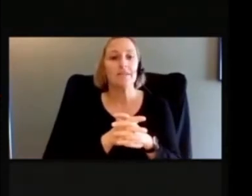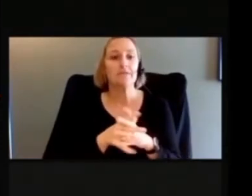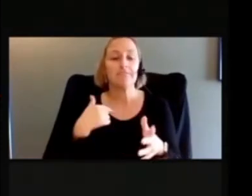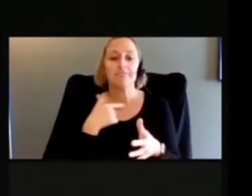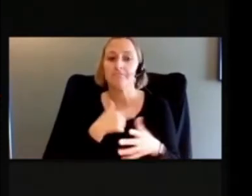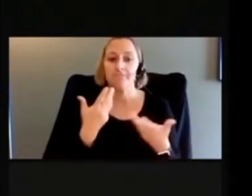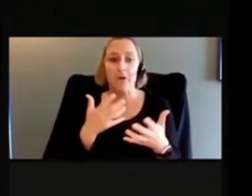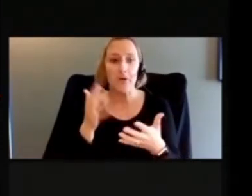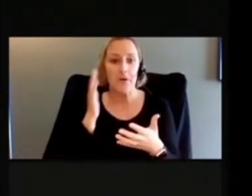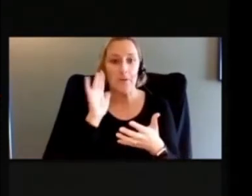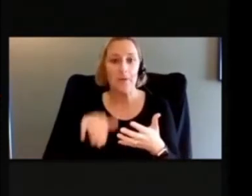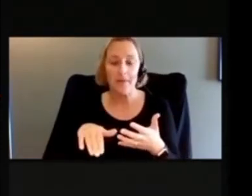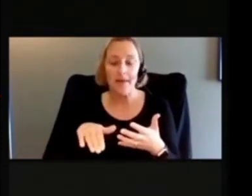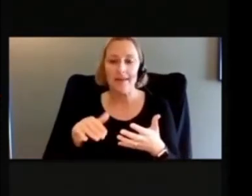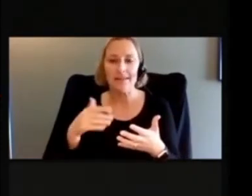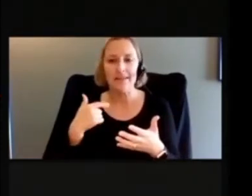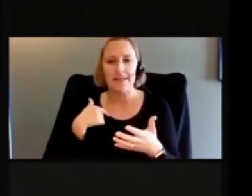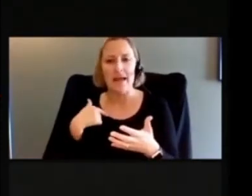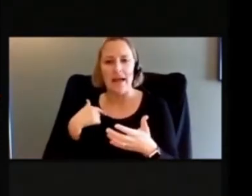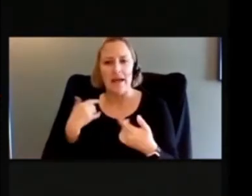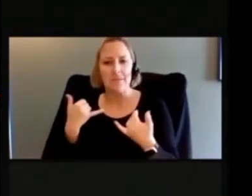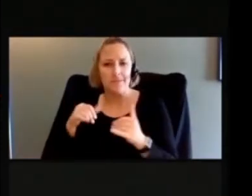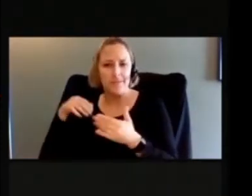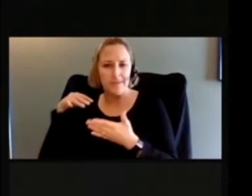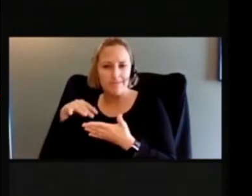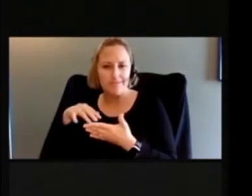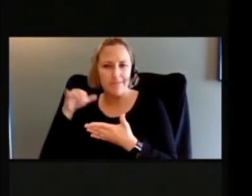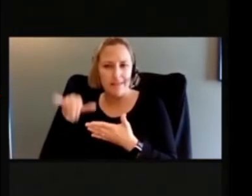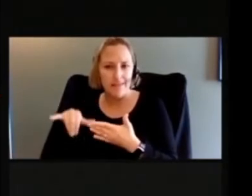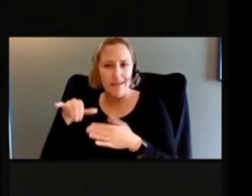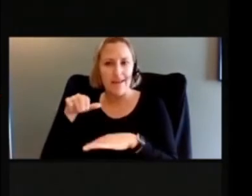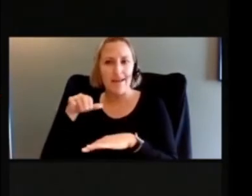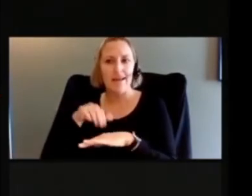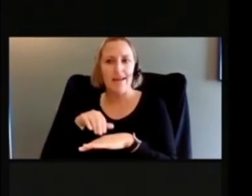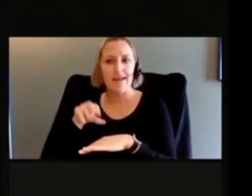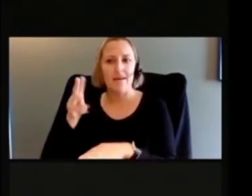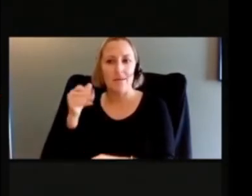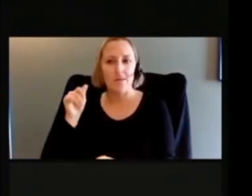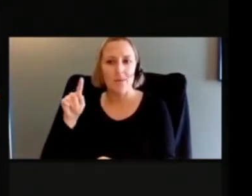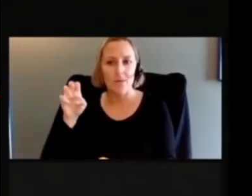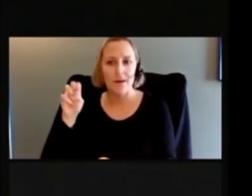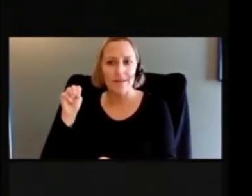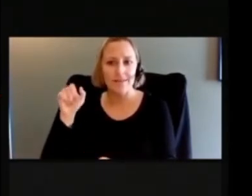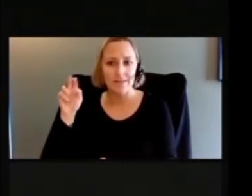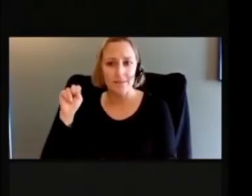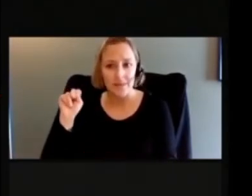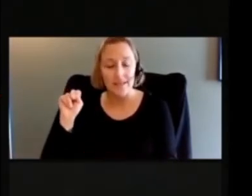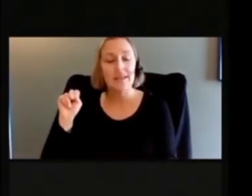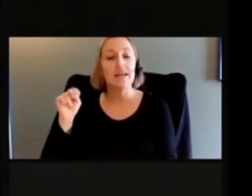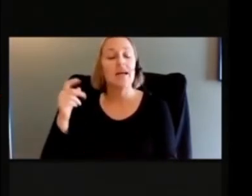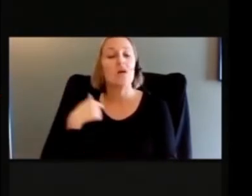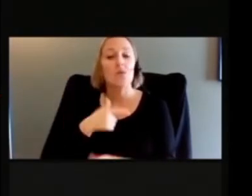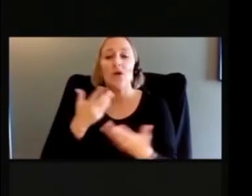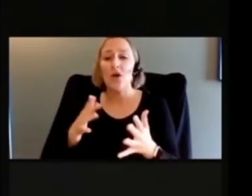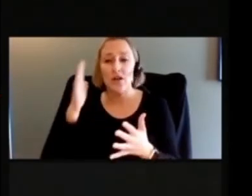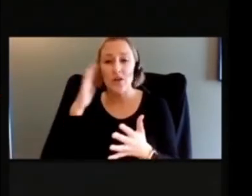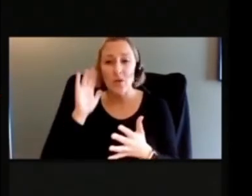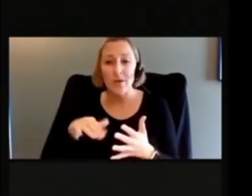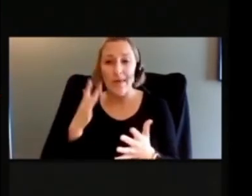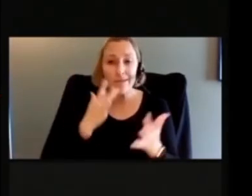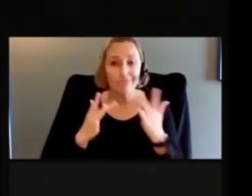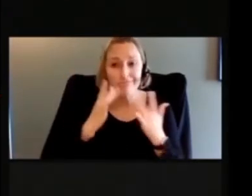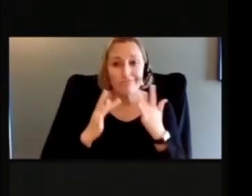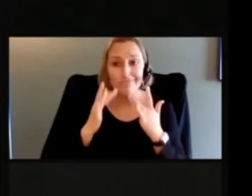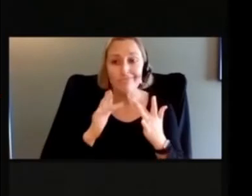this is something that I study and continue to address here at Weitzman. We already know that there's a shortage in terms of our primary care